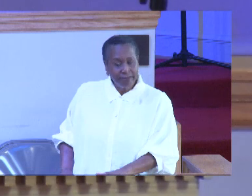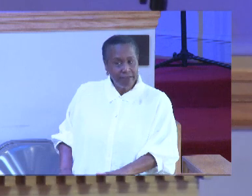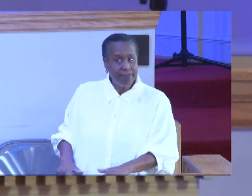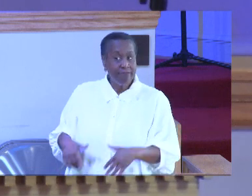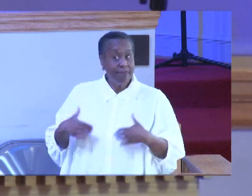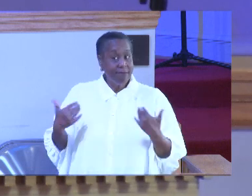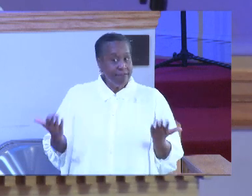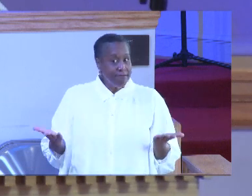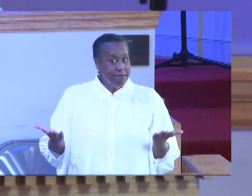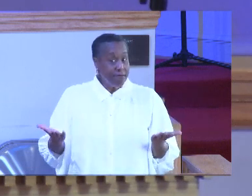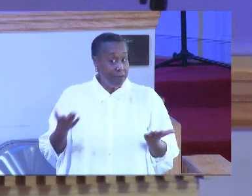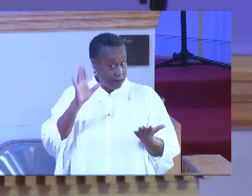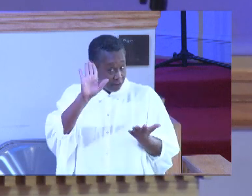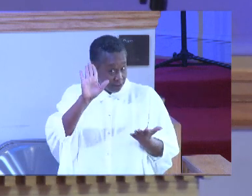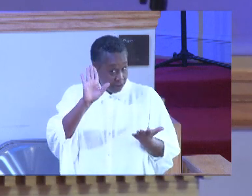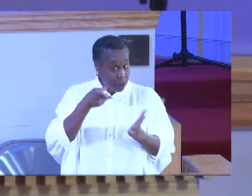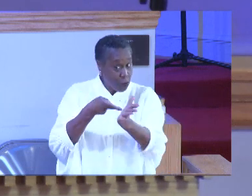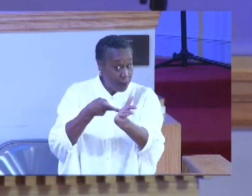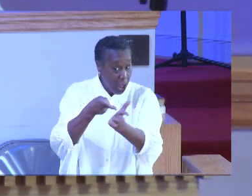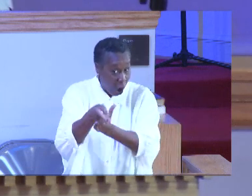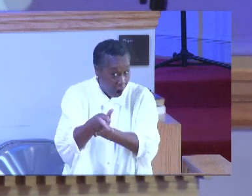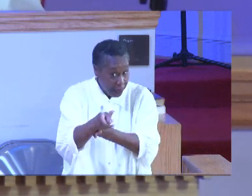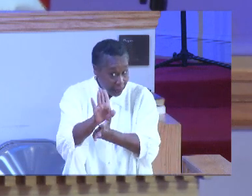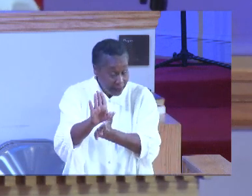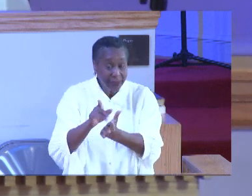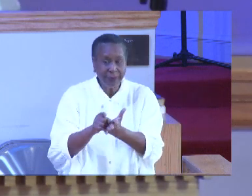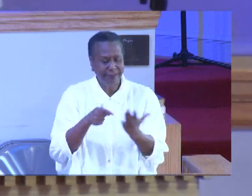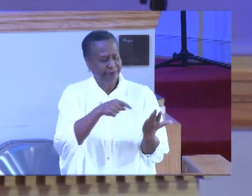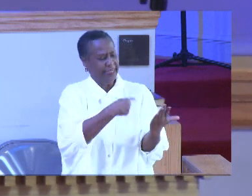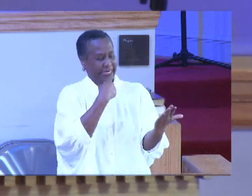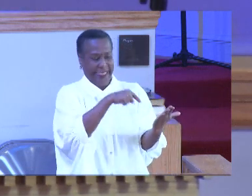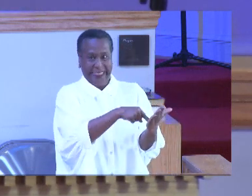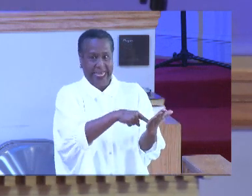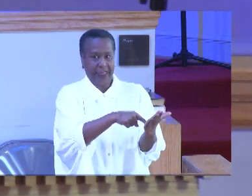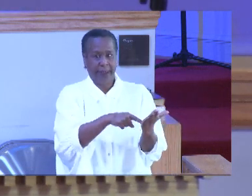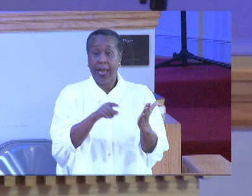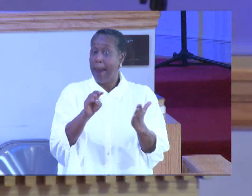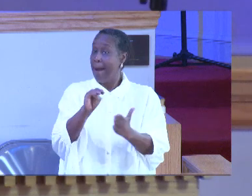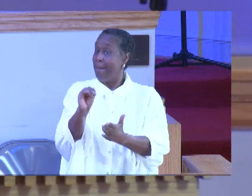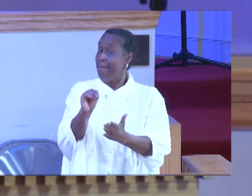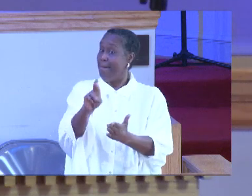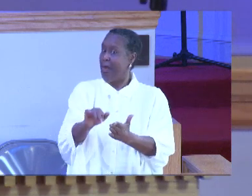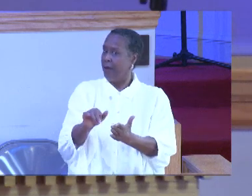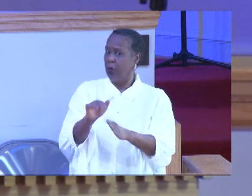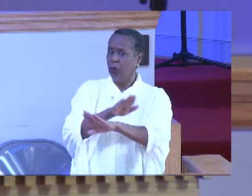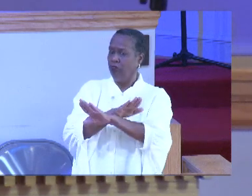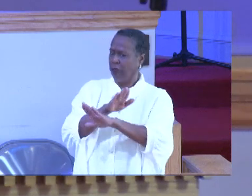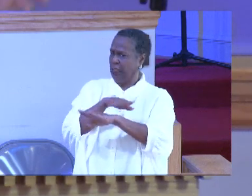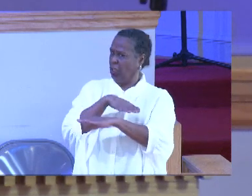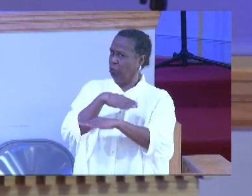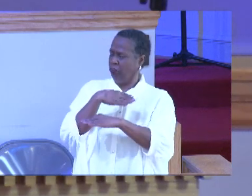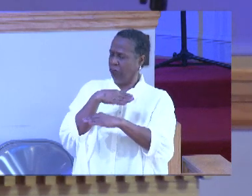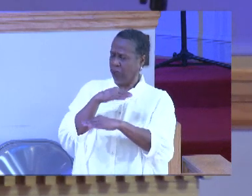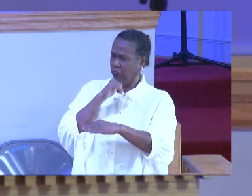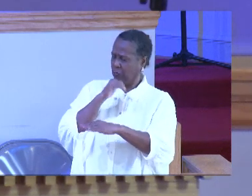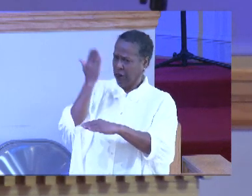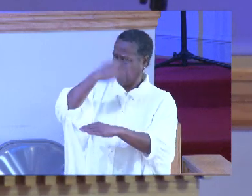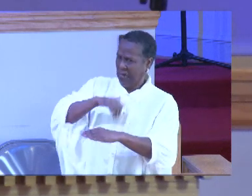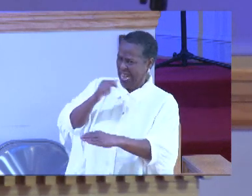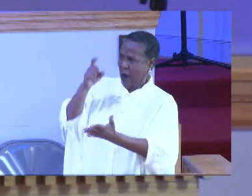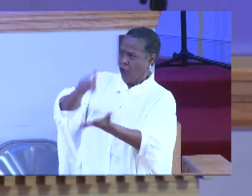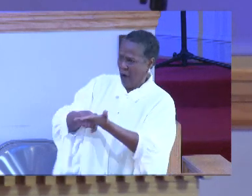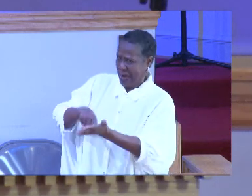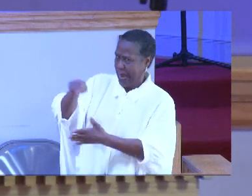Now, to be honest, the text says she doesn't recognize him. And again, before we cast judgment on